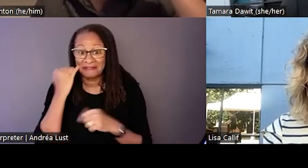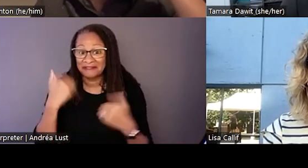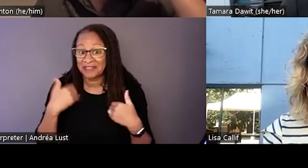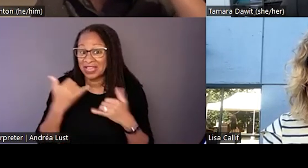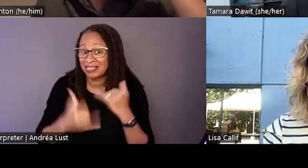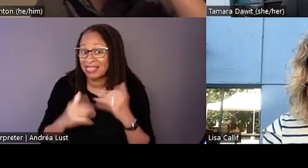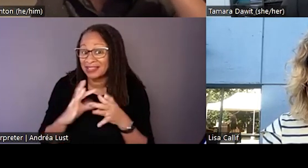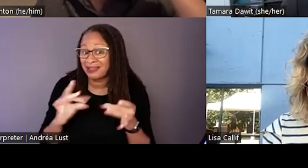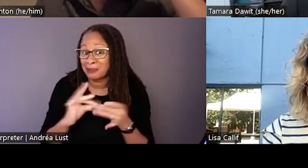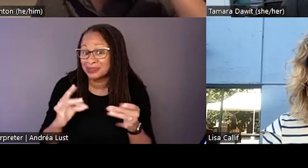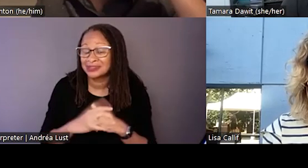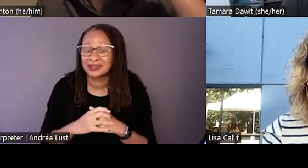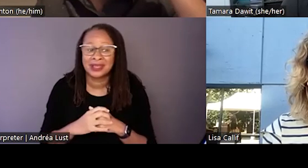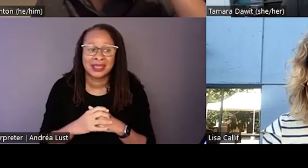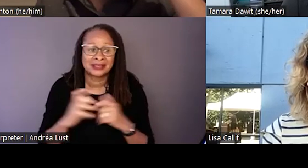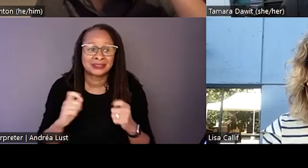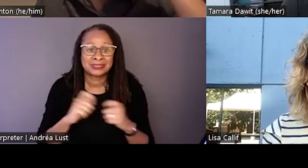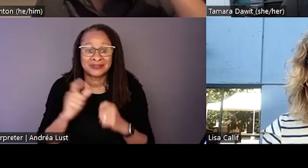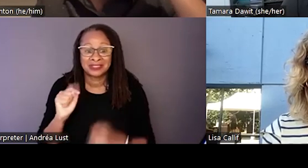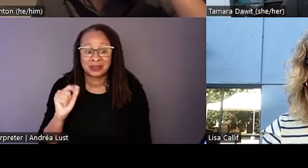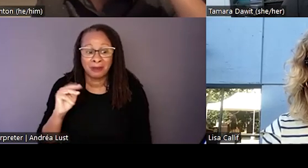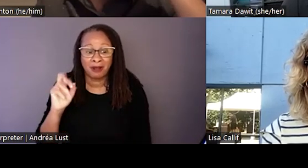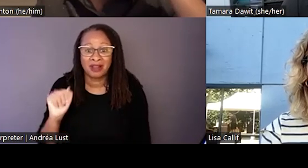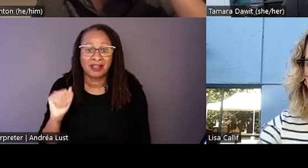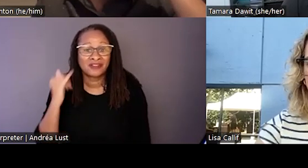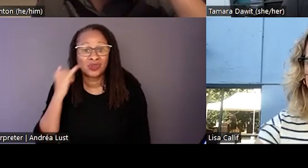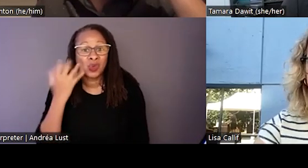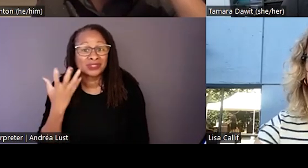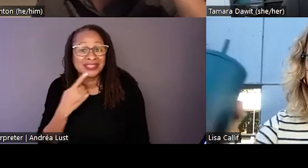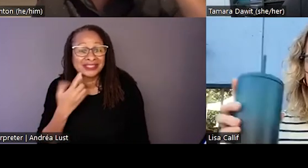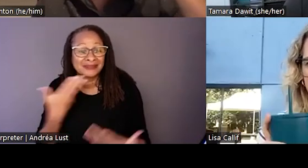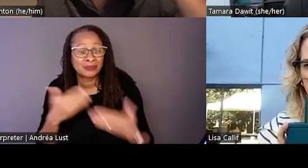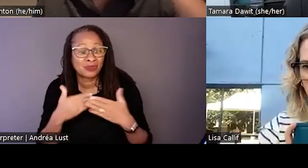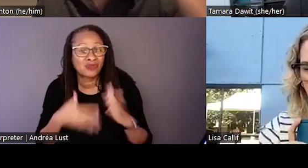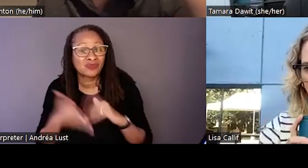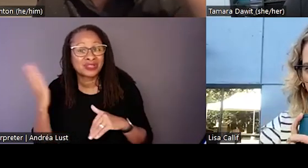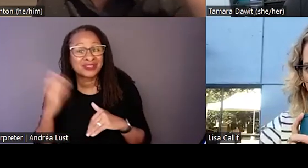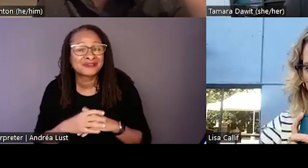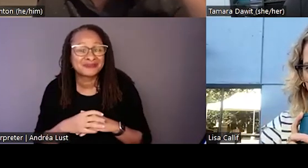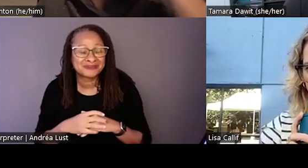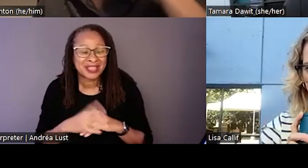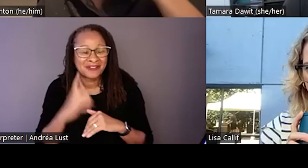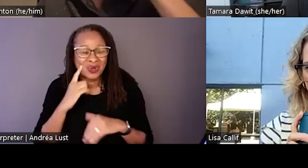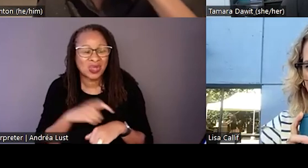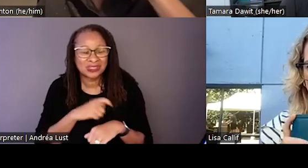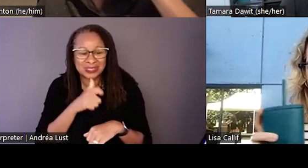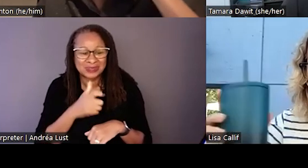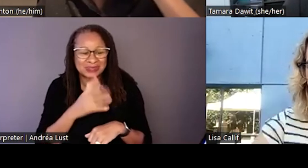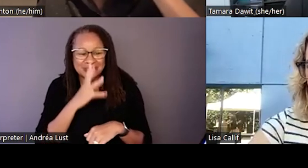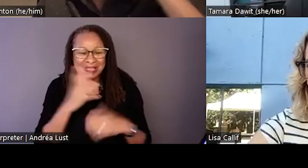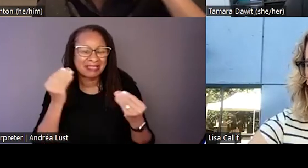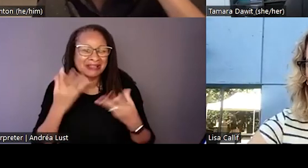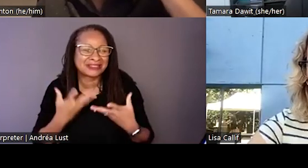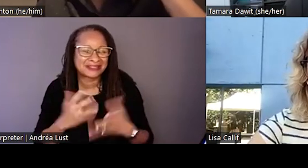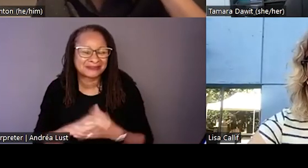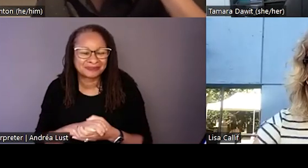last comments, and especially Tamara, if you would like to say something, because for a while you didn't speak, but just let us know if